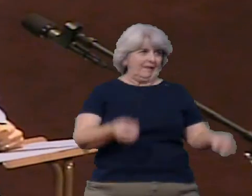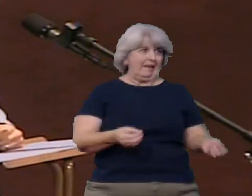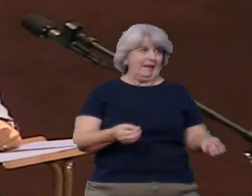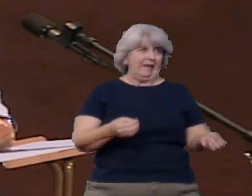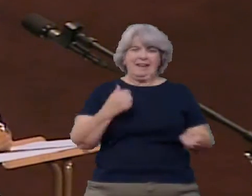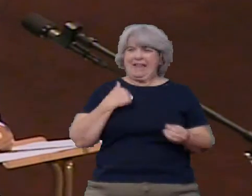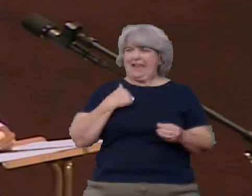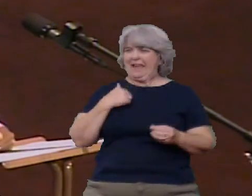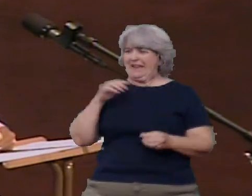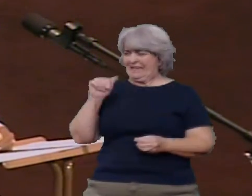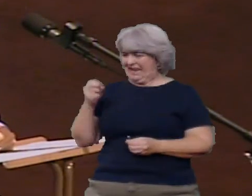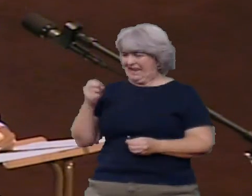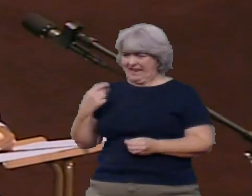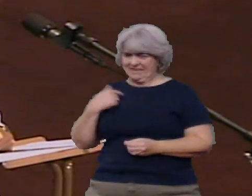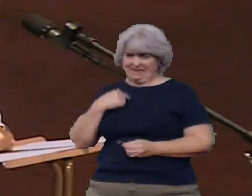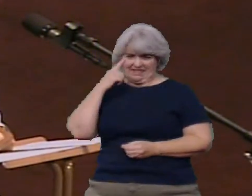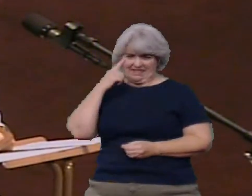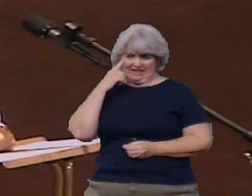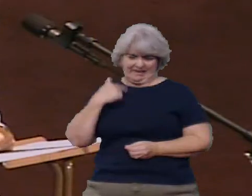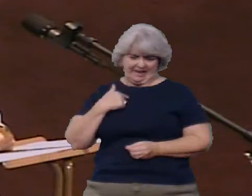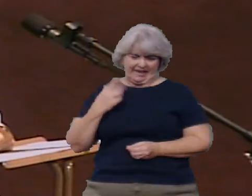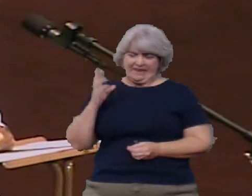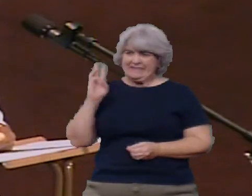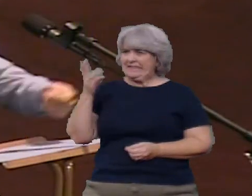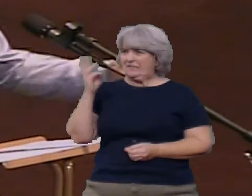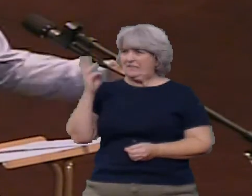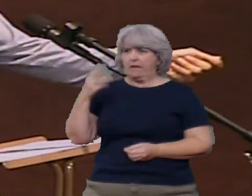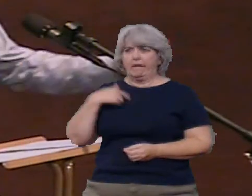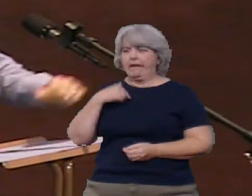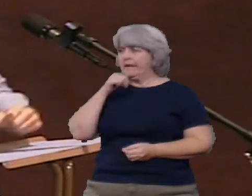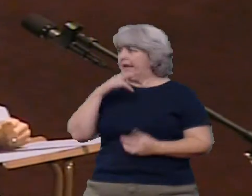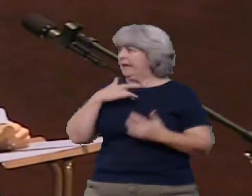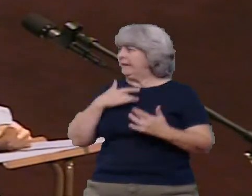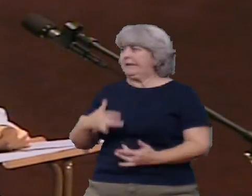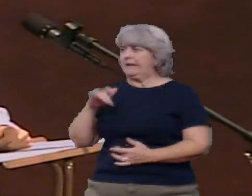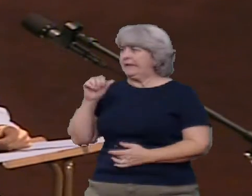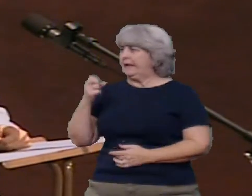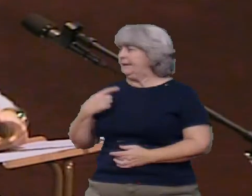cash. I think I had $6 in my wallet. And so I just gave her the